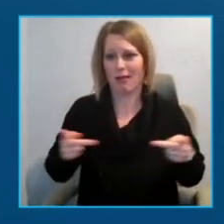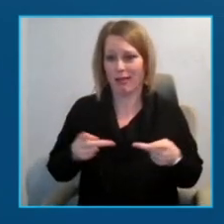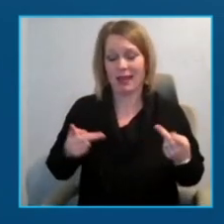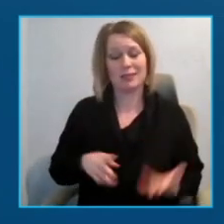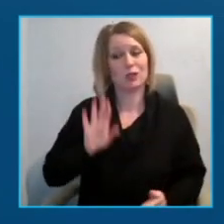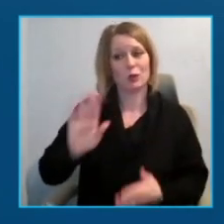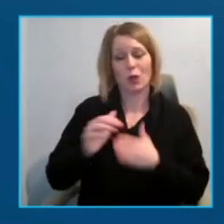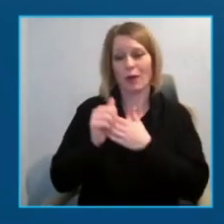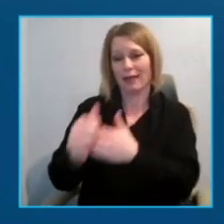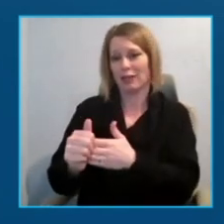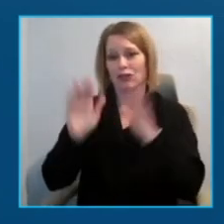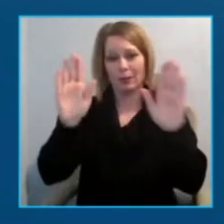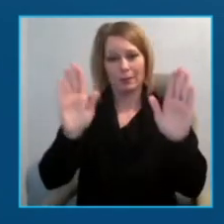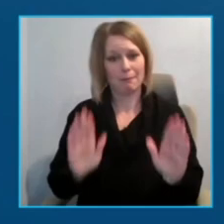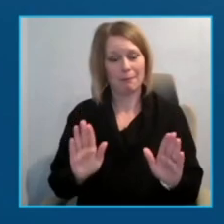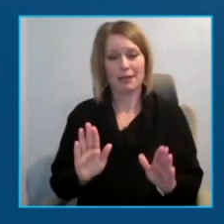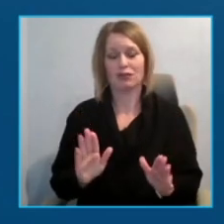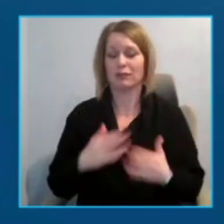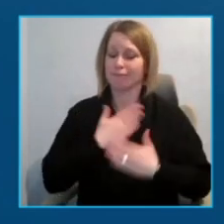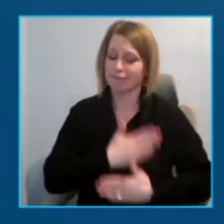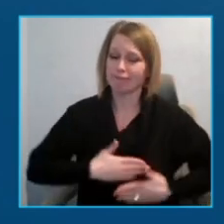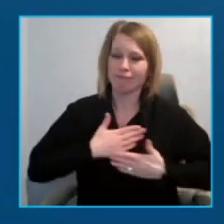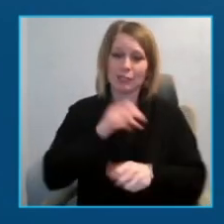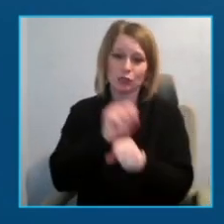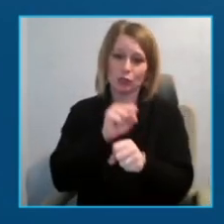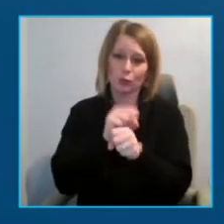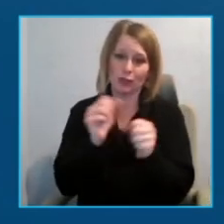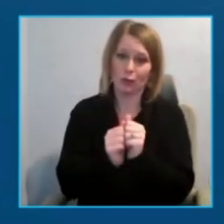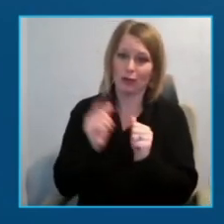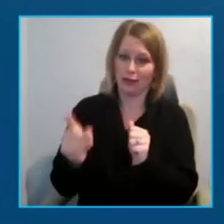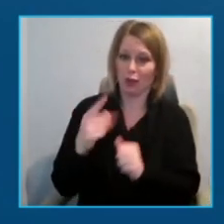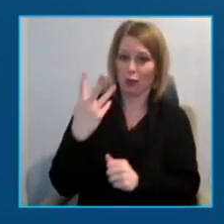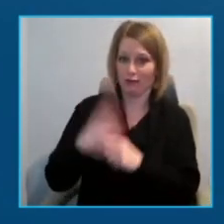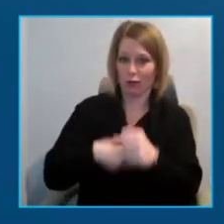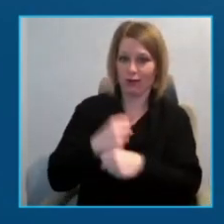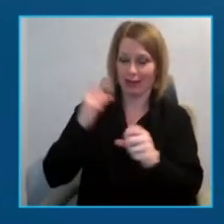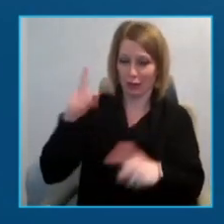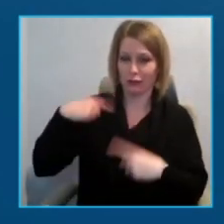work with you over these last 4 years.